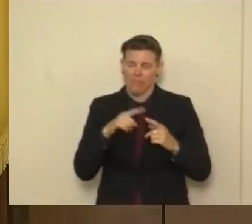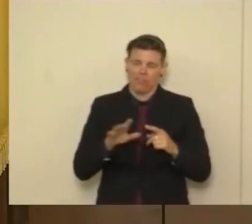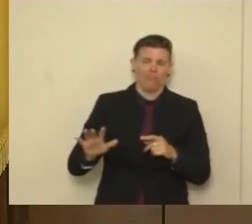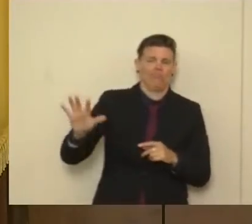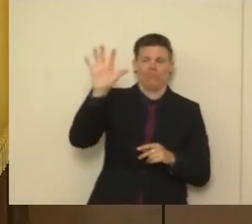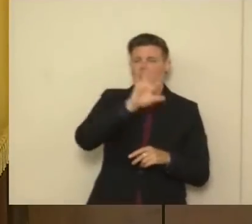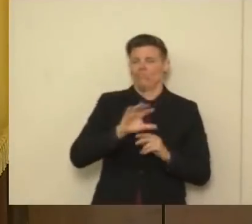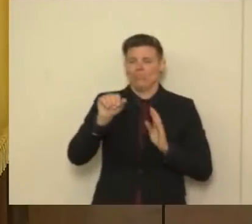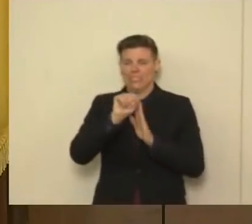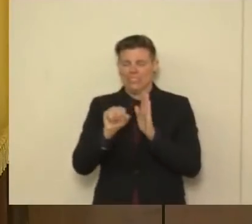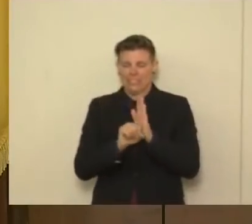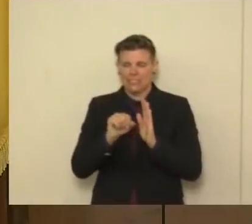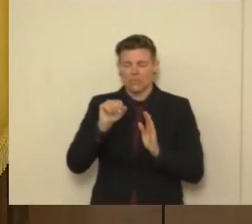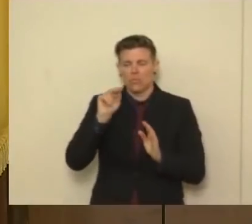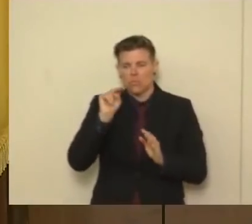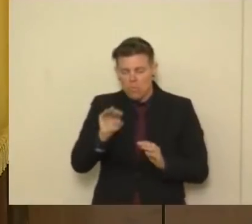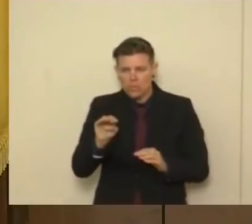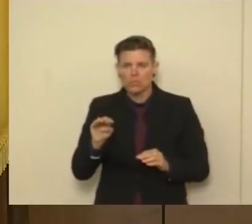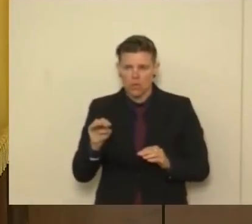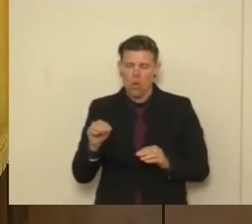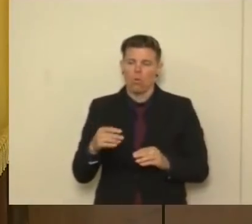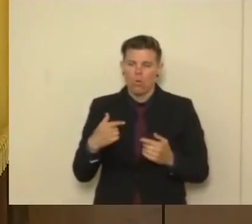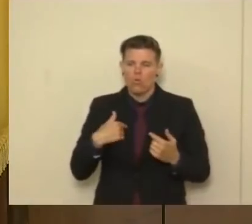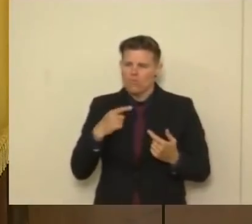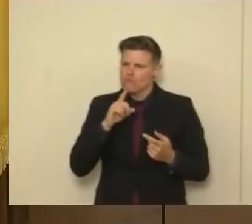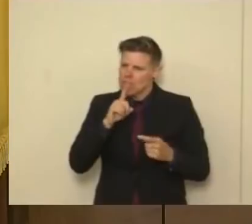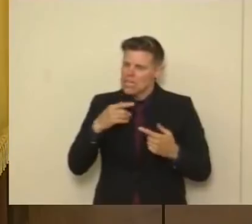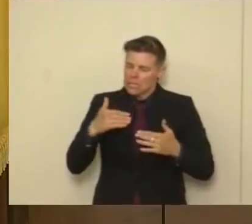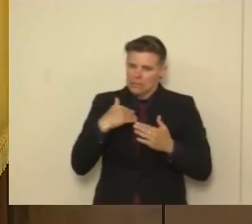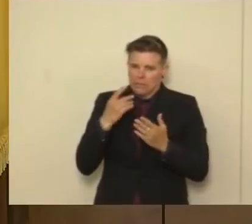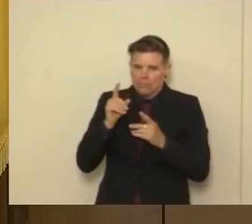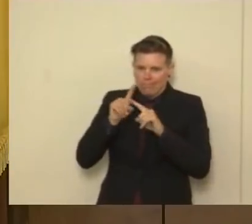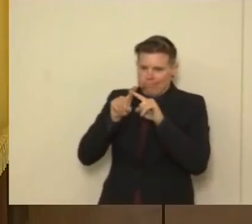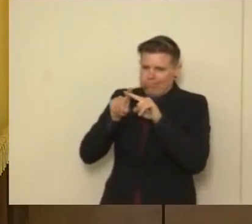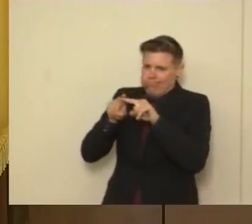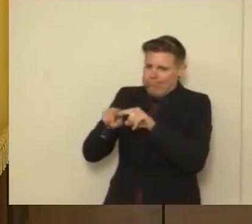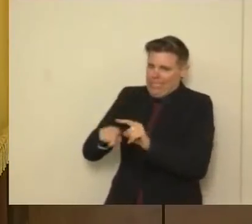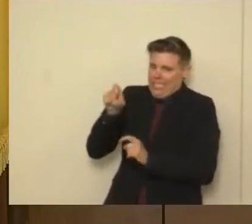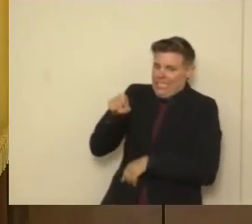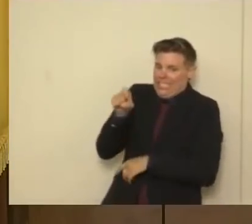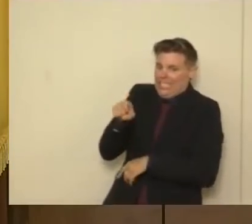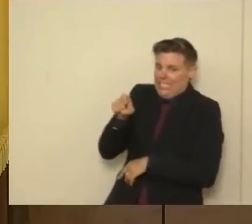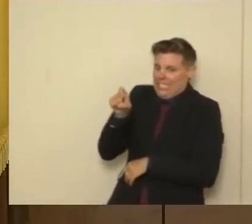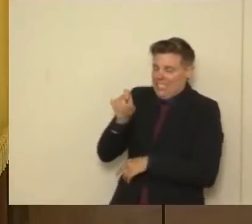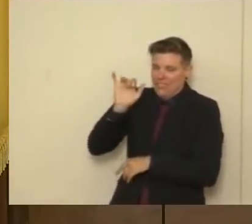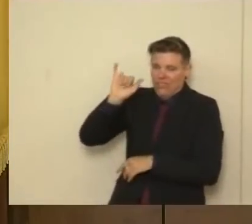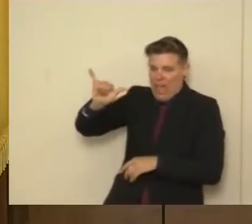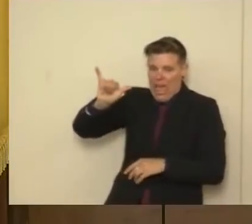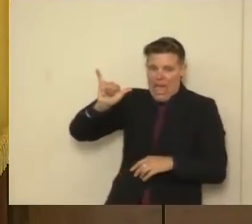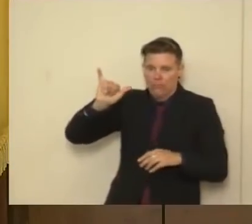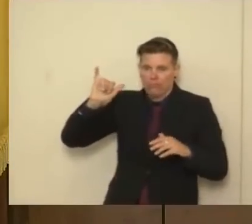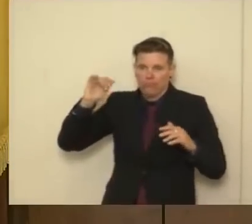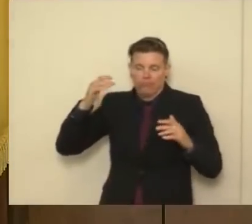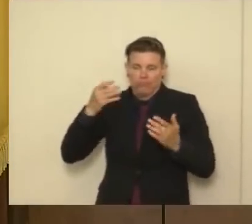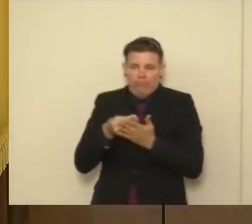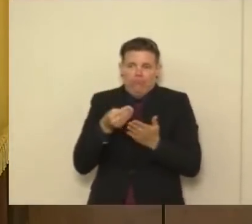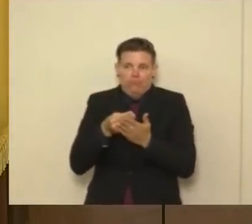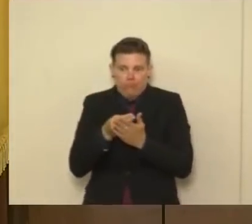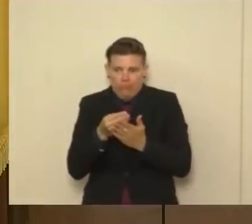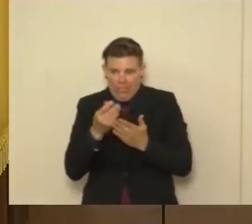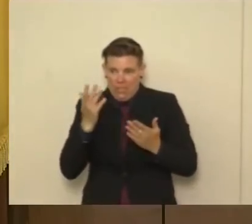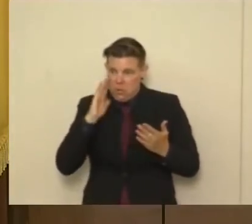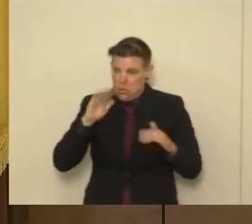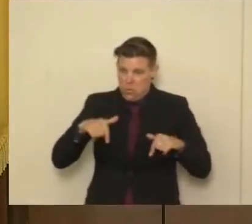is reliant, and thank goodness, it's an incredible, notwithstanding a pandemic, it's an